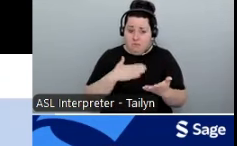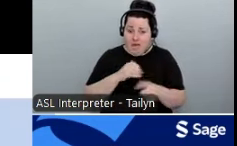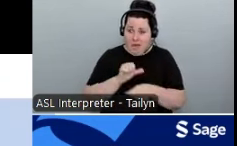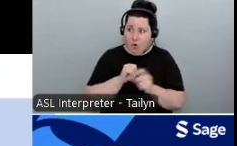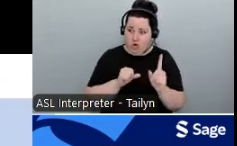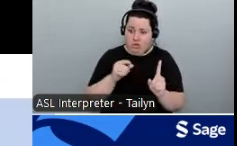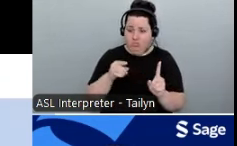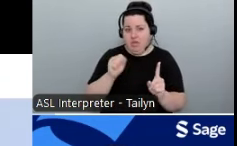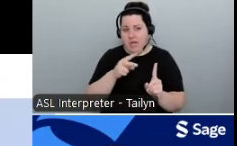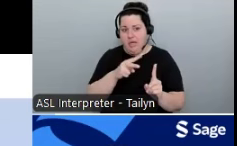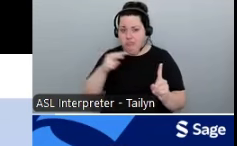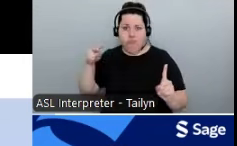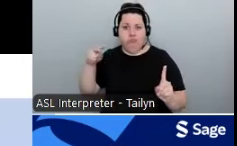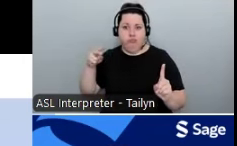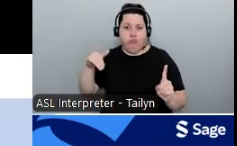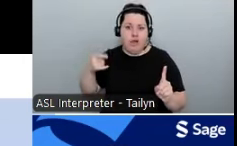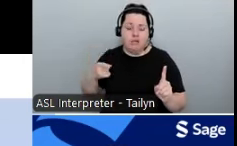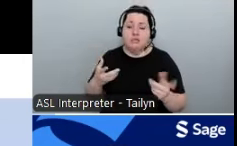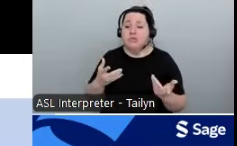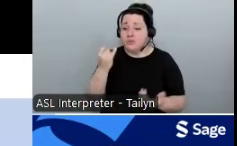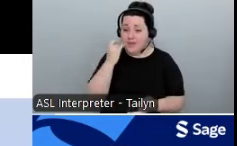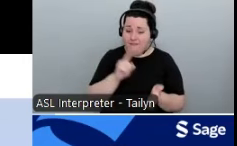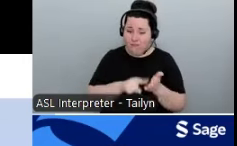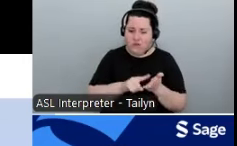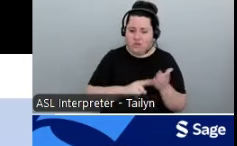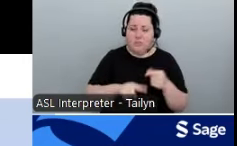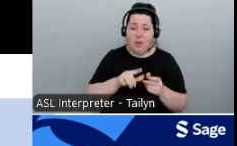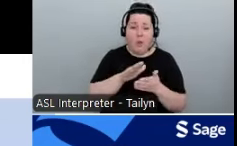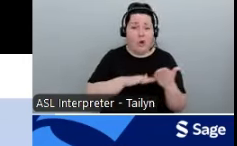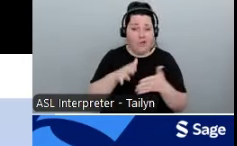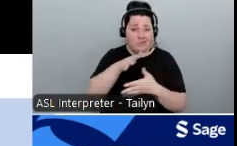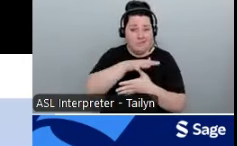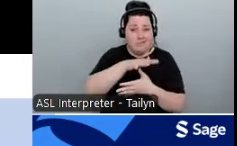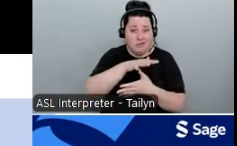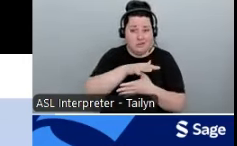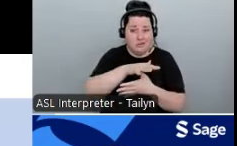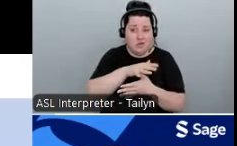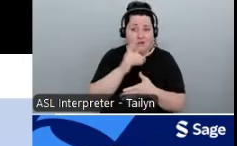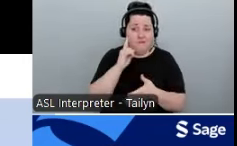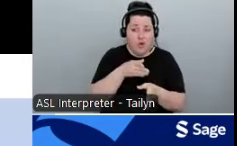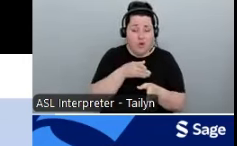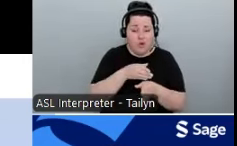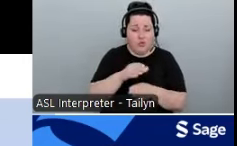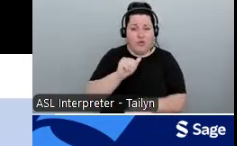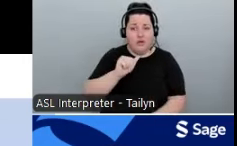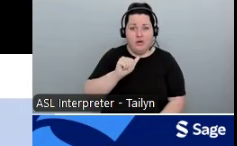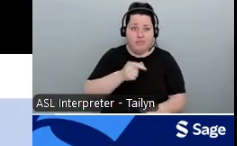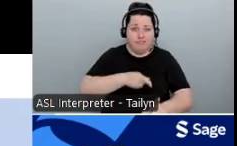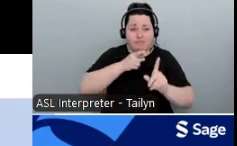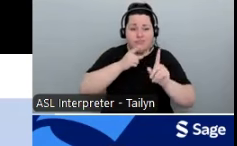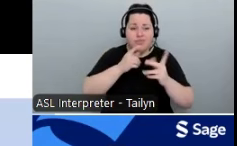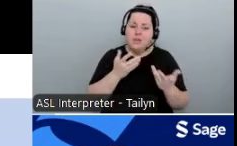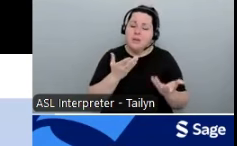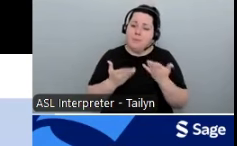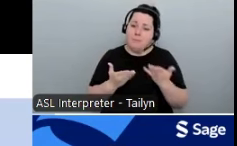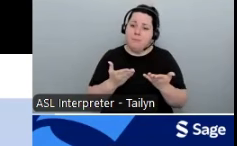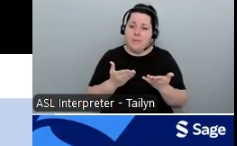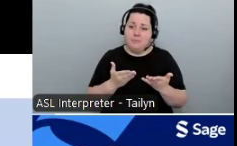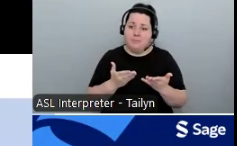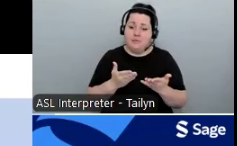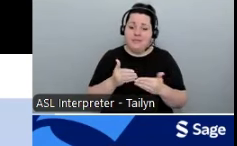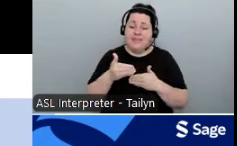context. For instance, if your research was about college seniors and career aspirations, could you expand the next study